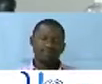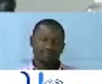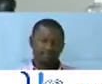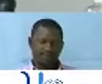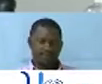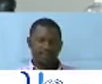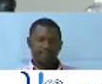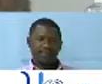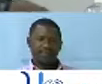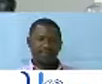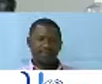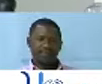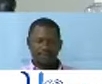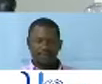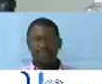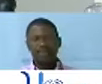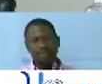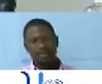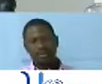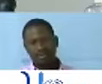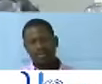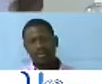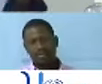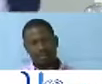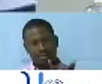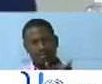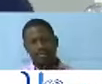xamné ñodi atté dañ duggal seen gëmmeñ ci seen walé